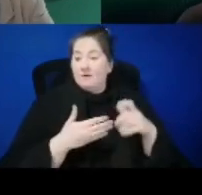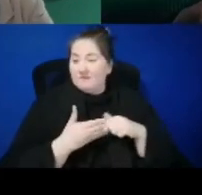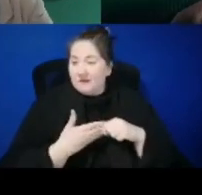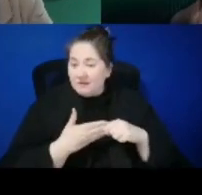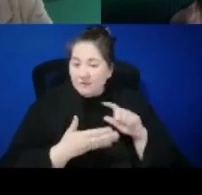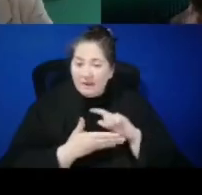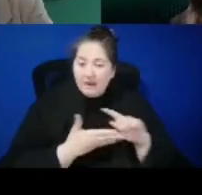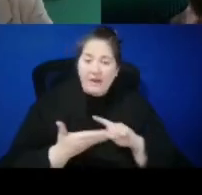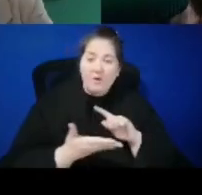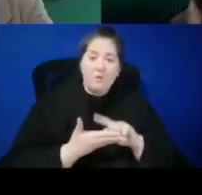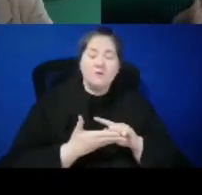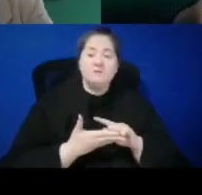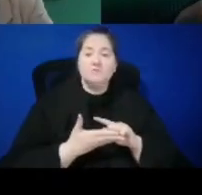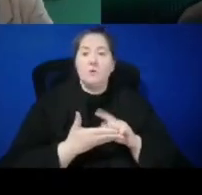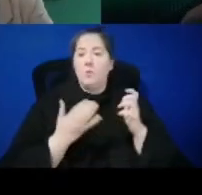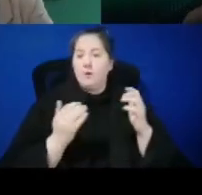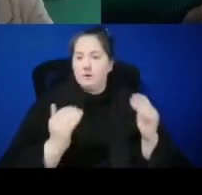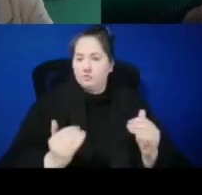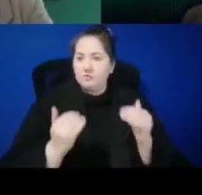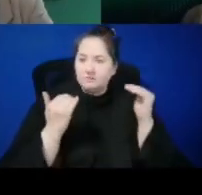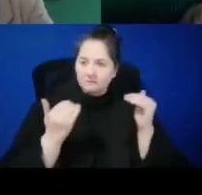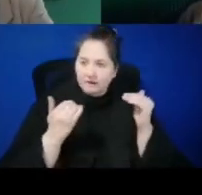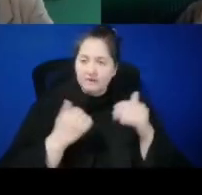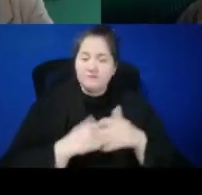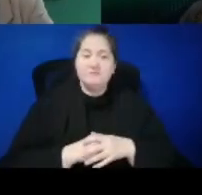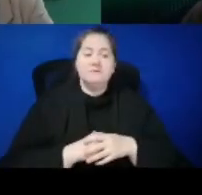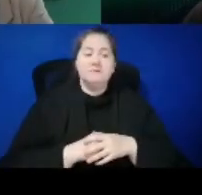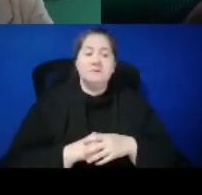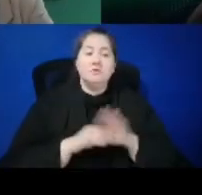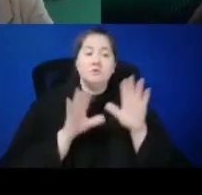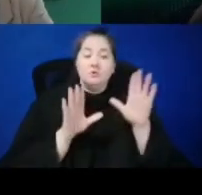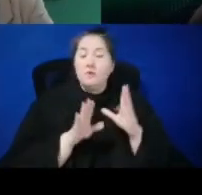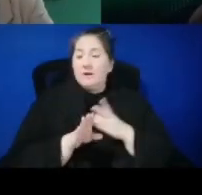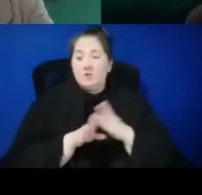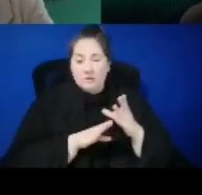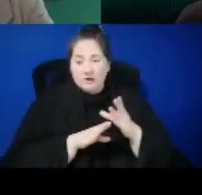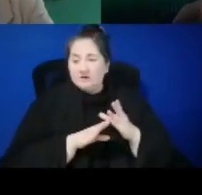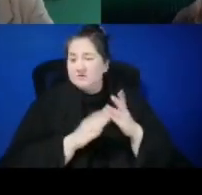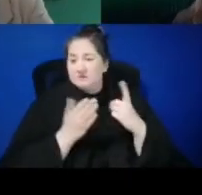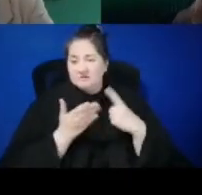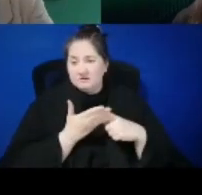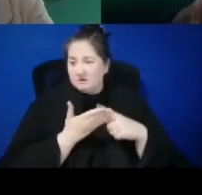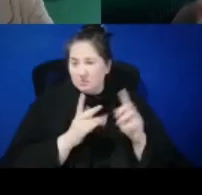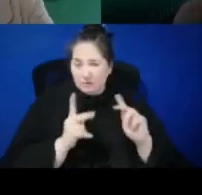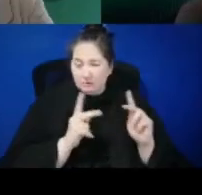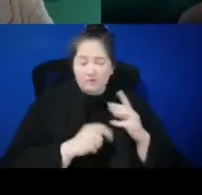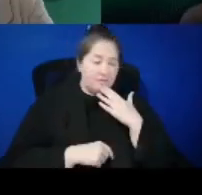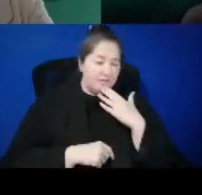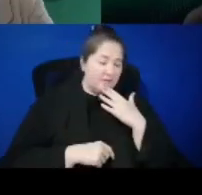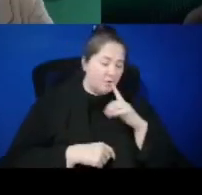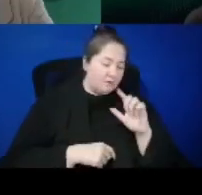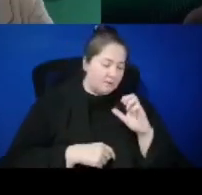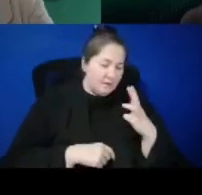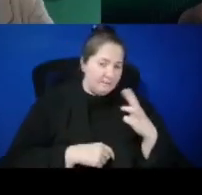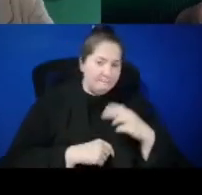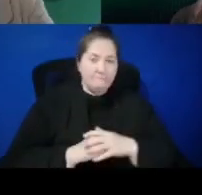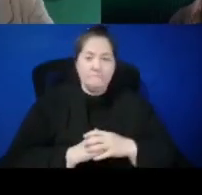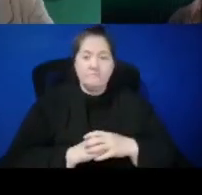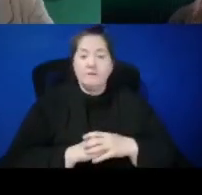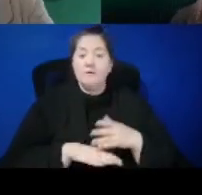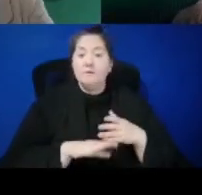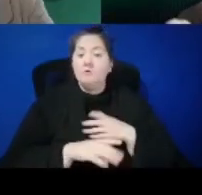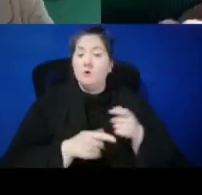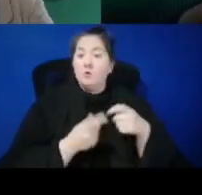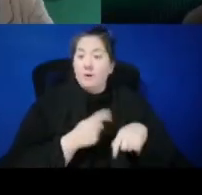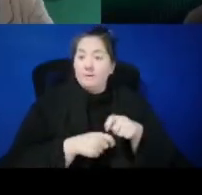hour skills, and want to advance. So it is a great career to talk to people about. Thank you, Leah. All right. So before we